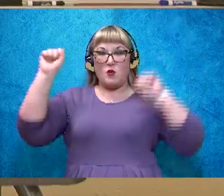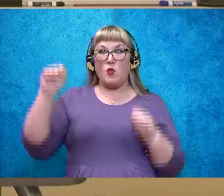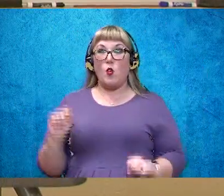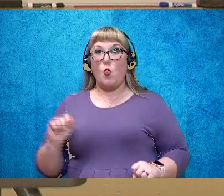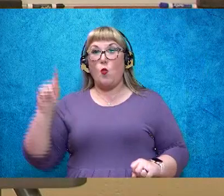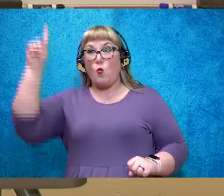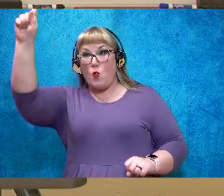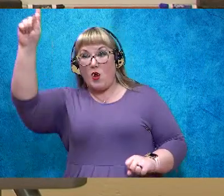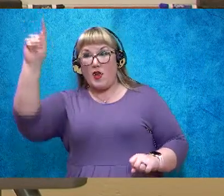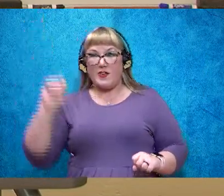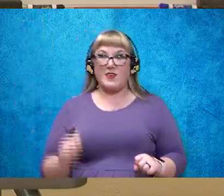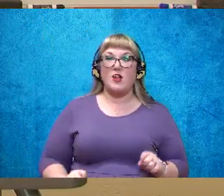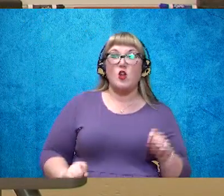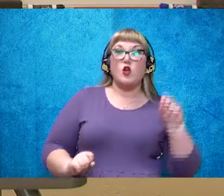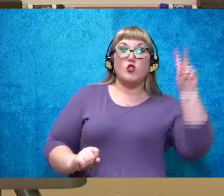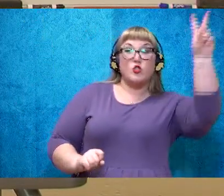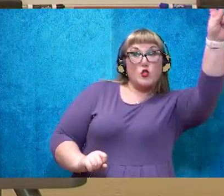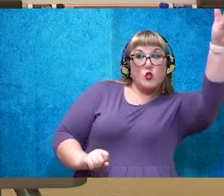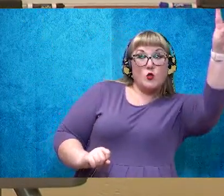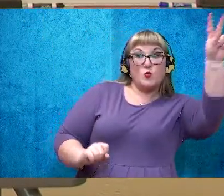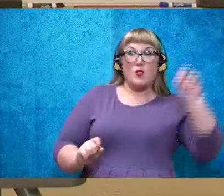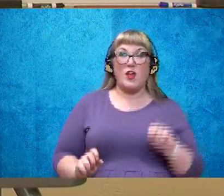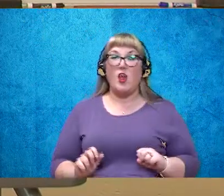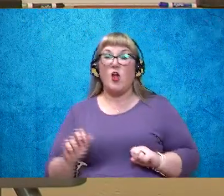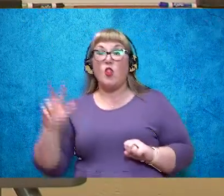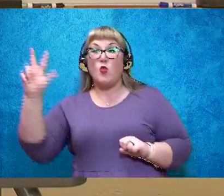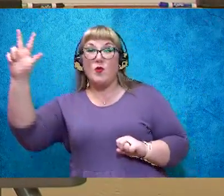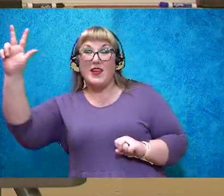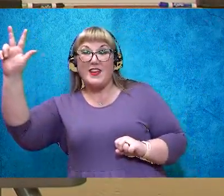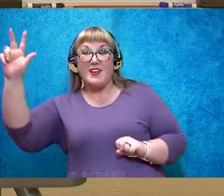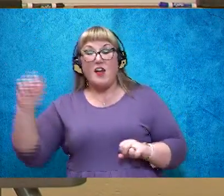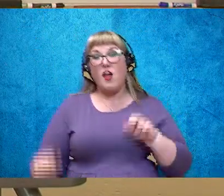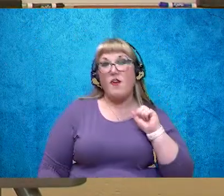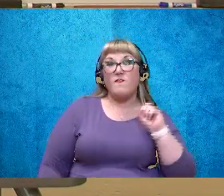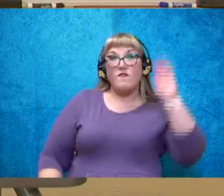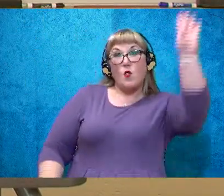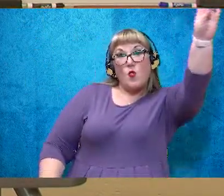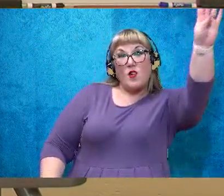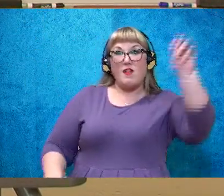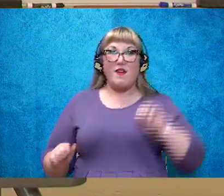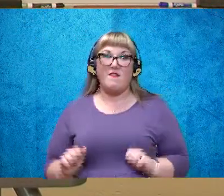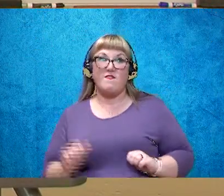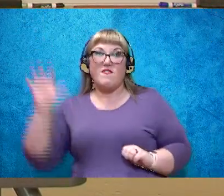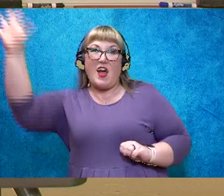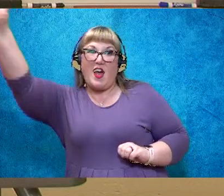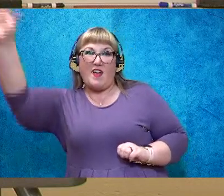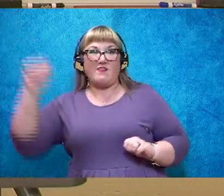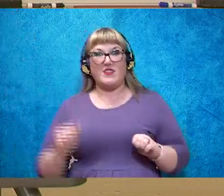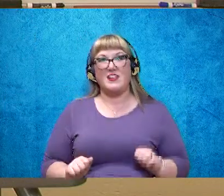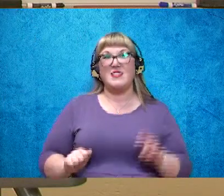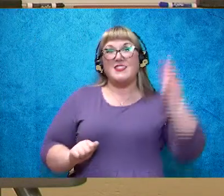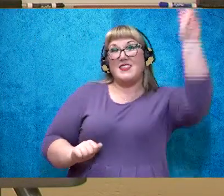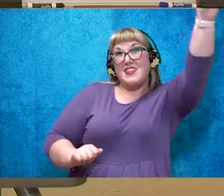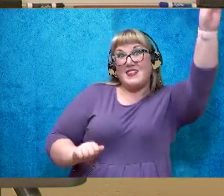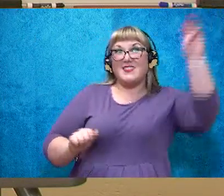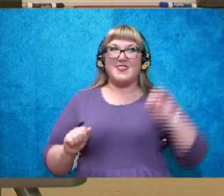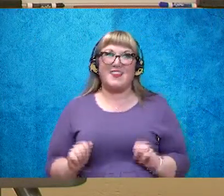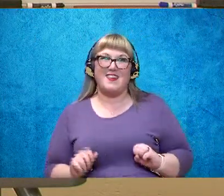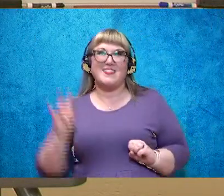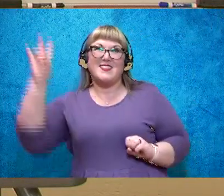go. 1, 2, 3, 4, 5,